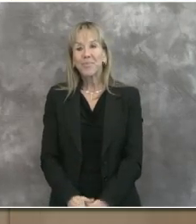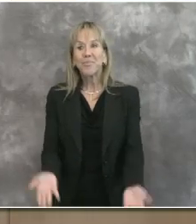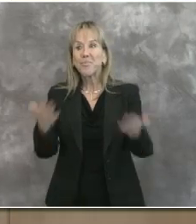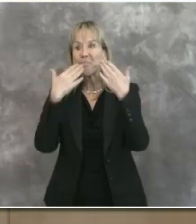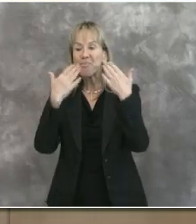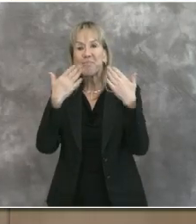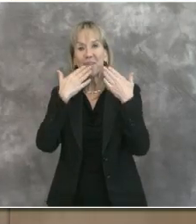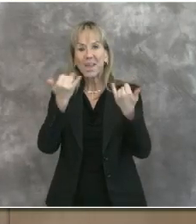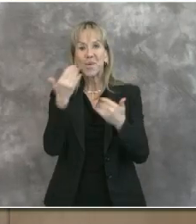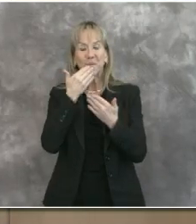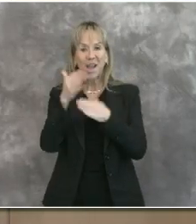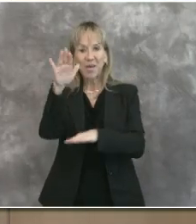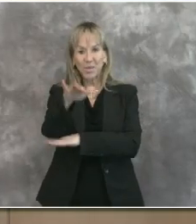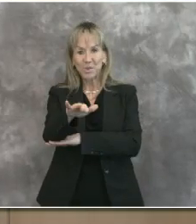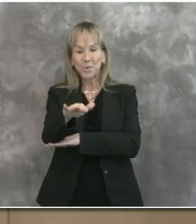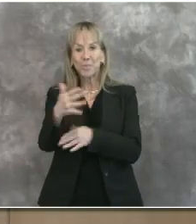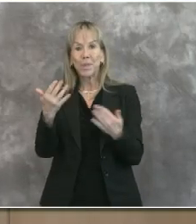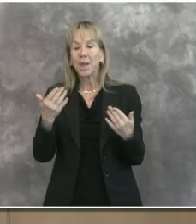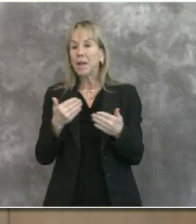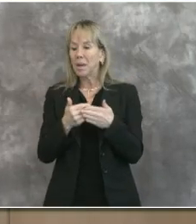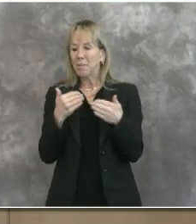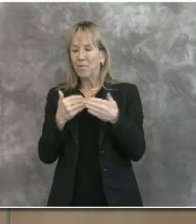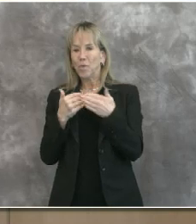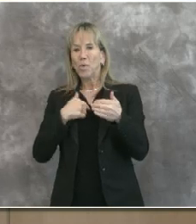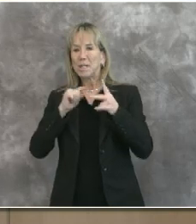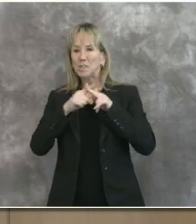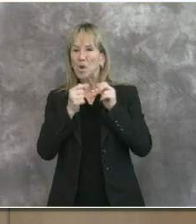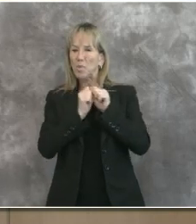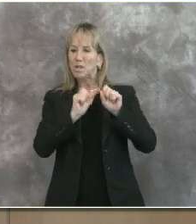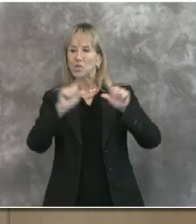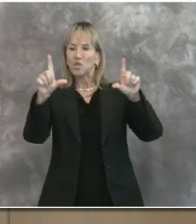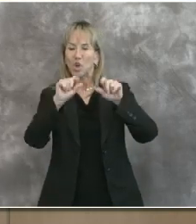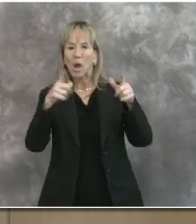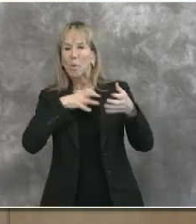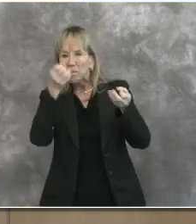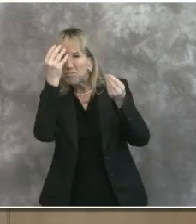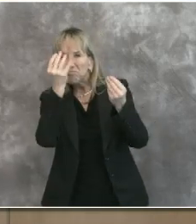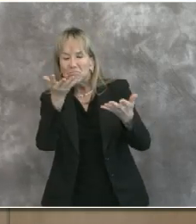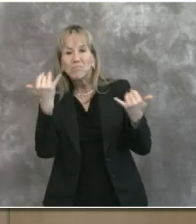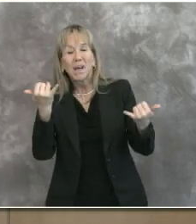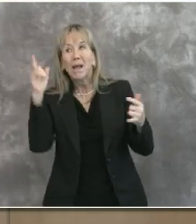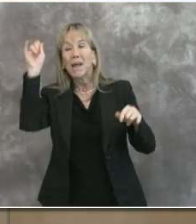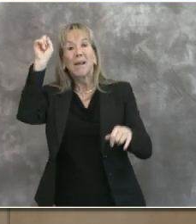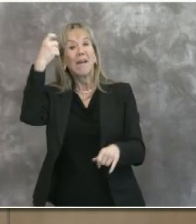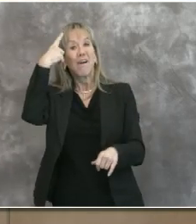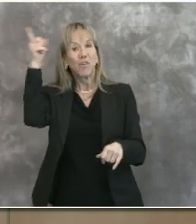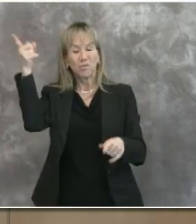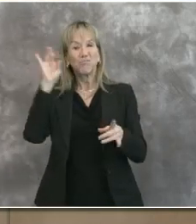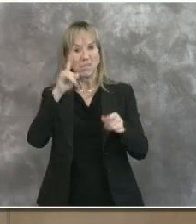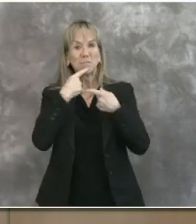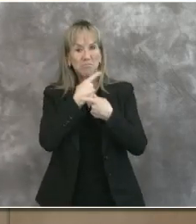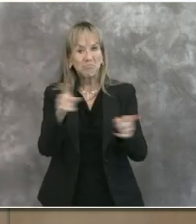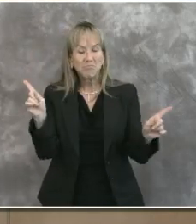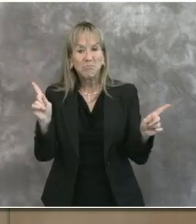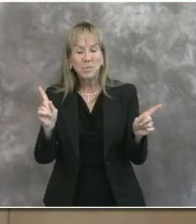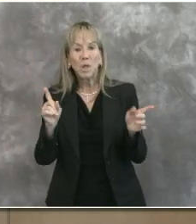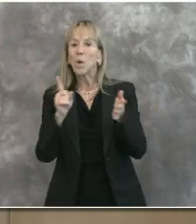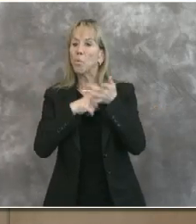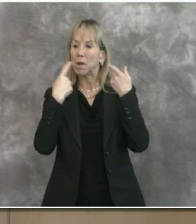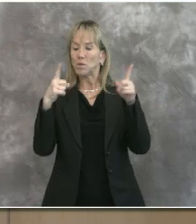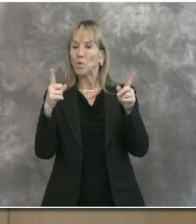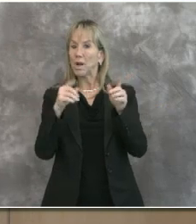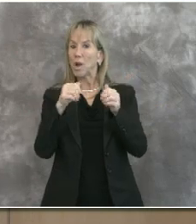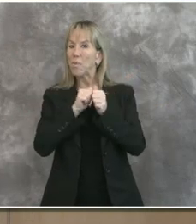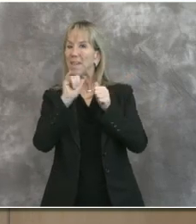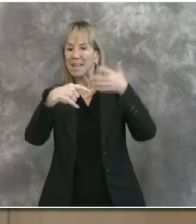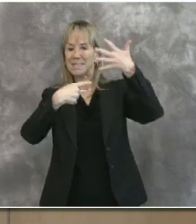Thank you, and good afternoon. Before we get to our informational charts, today the governor updated the public on the statewide progress on the